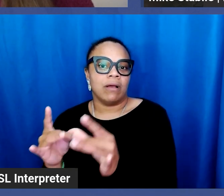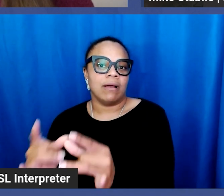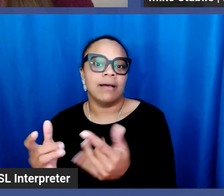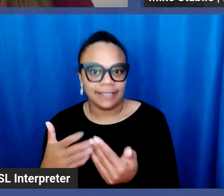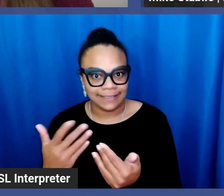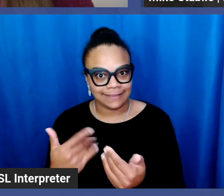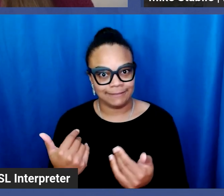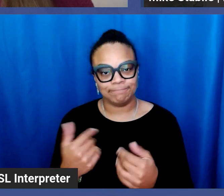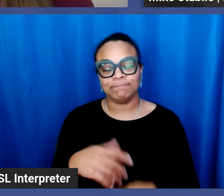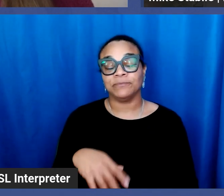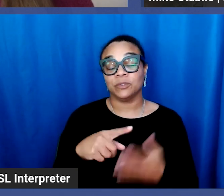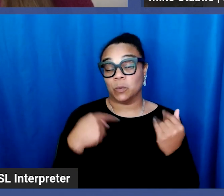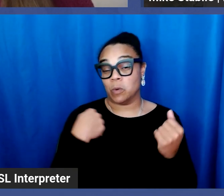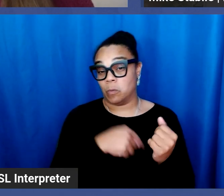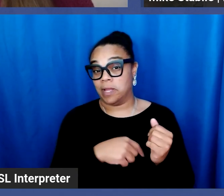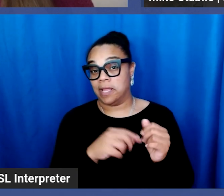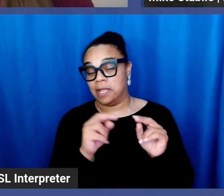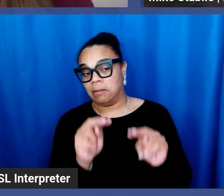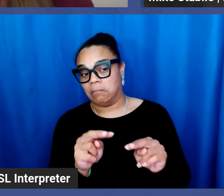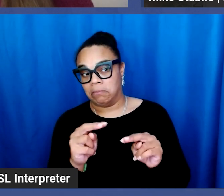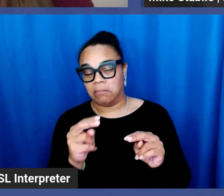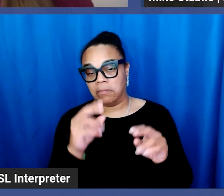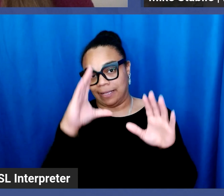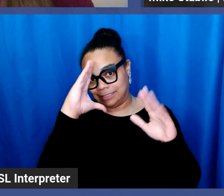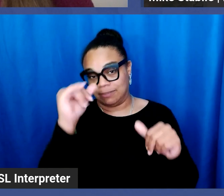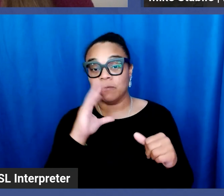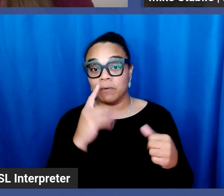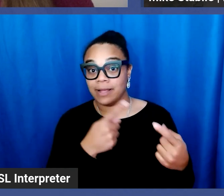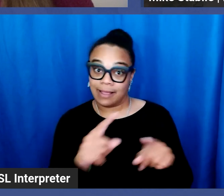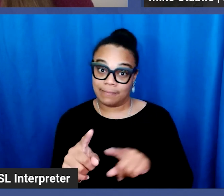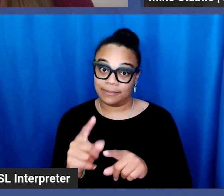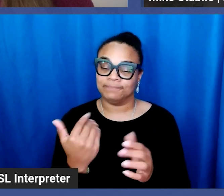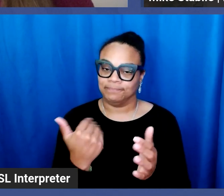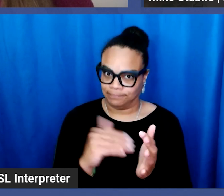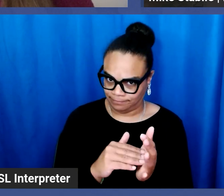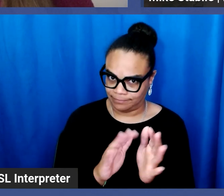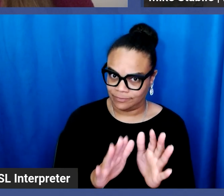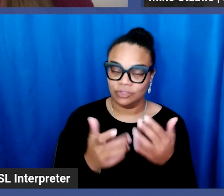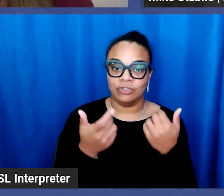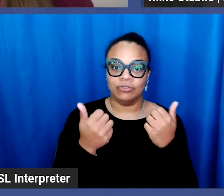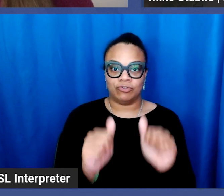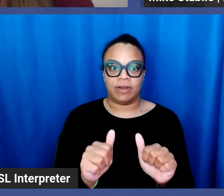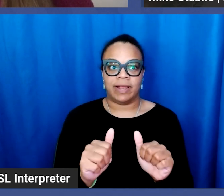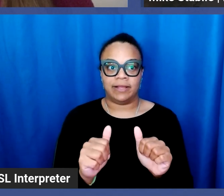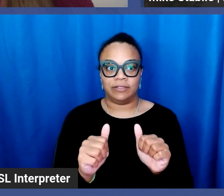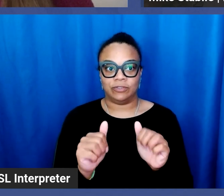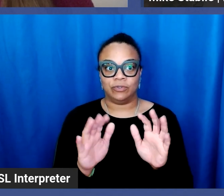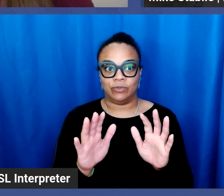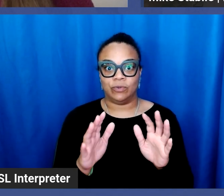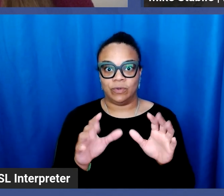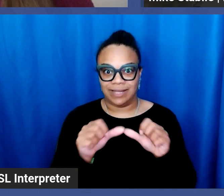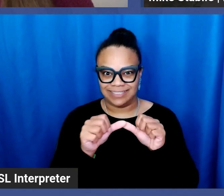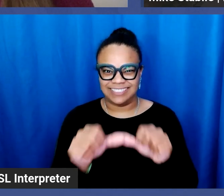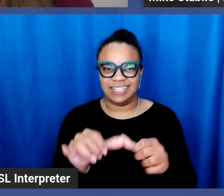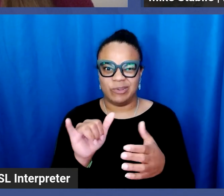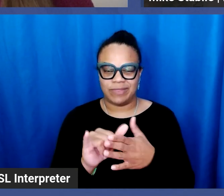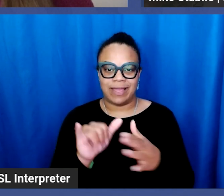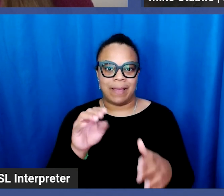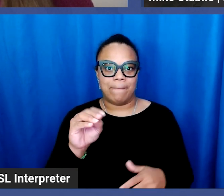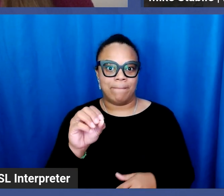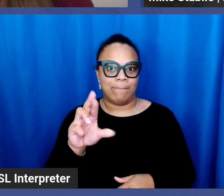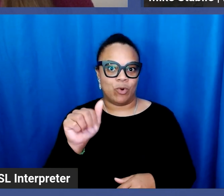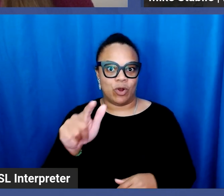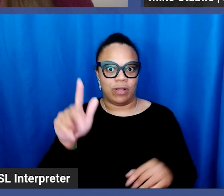What we see, happening is, again, trying to take this sort of moral panic, this tech panic,